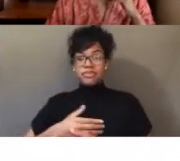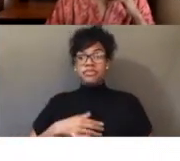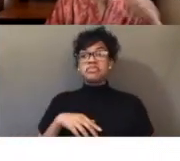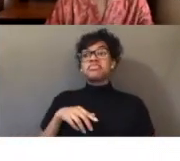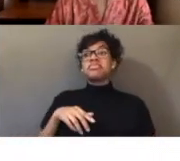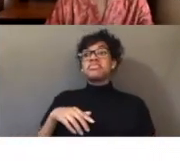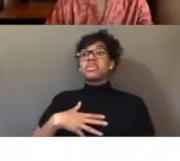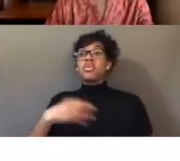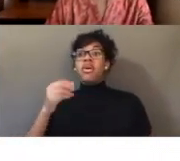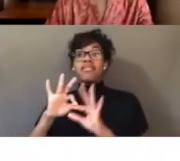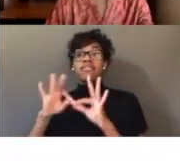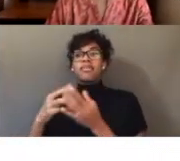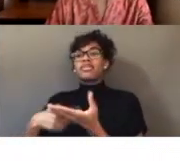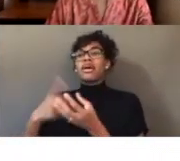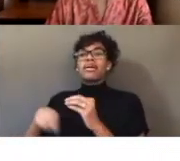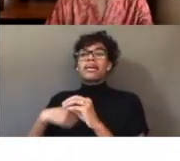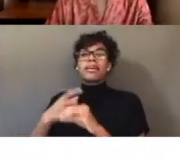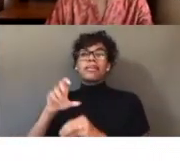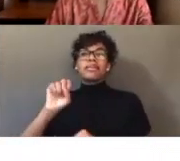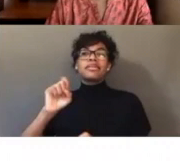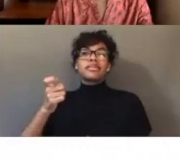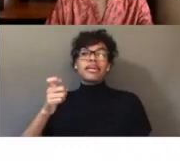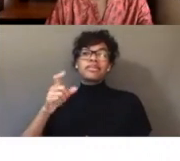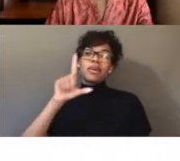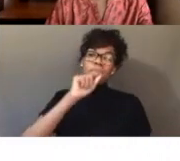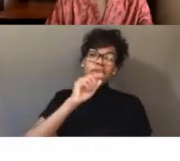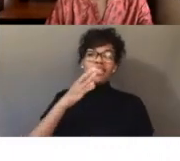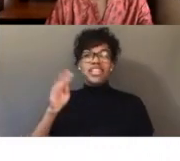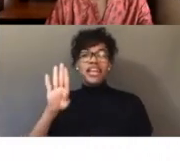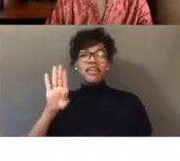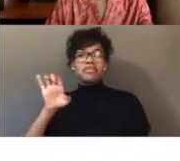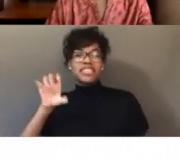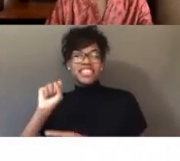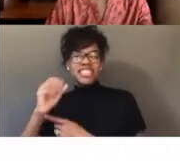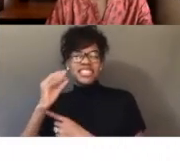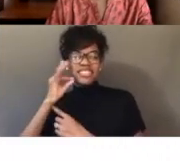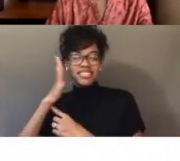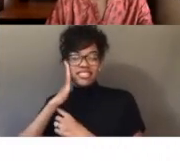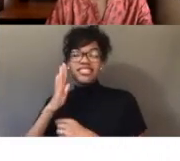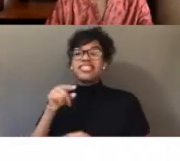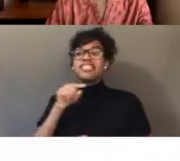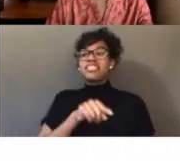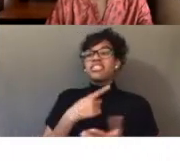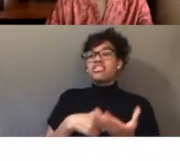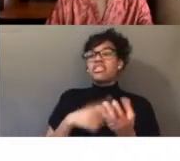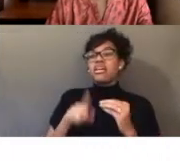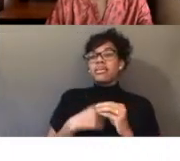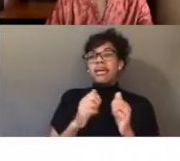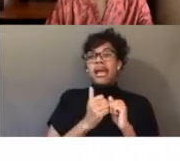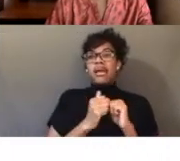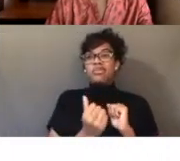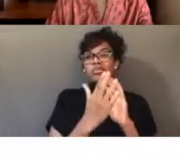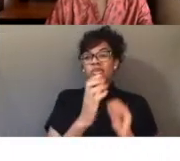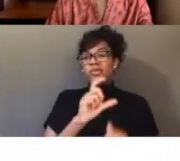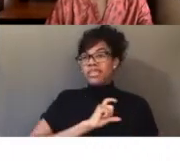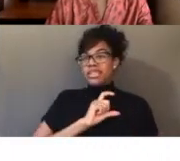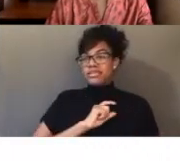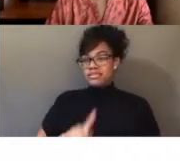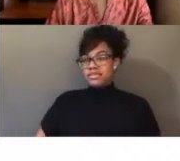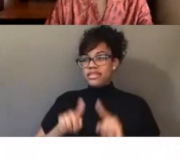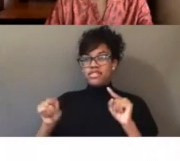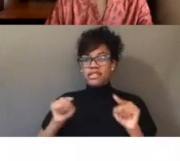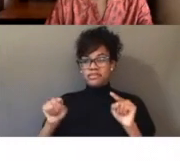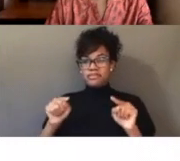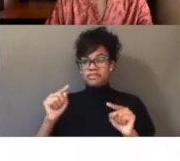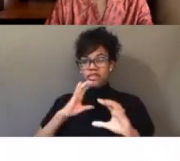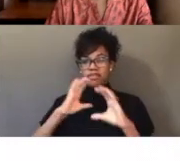about how to interact with the police. I'll pause there. There's a lot more to what I've written, and I talk about my connections, not only with